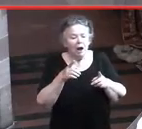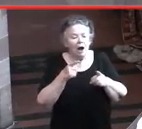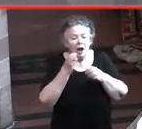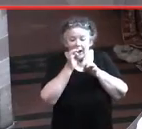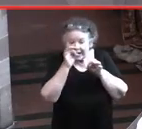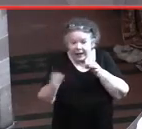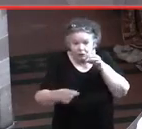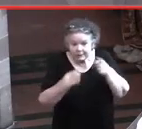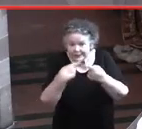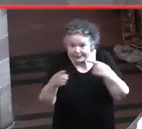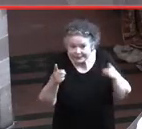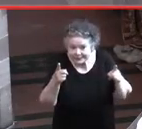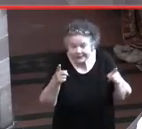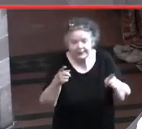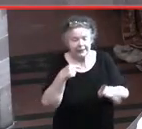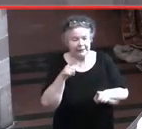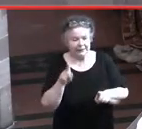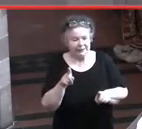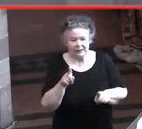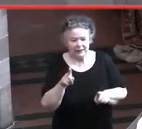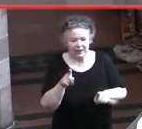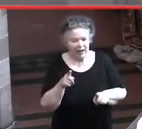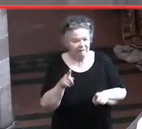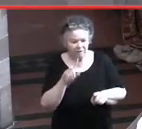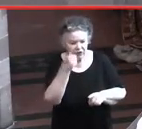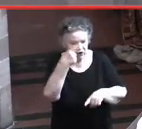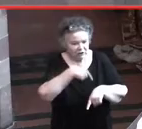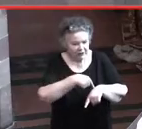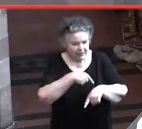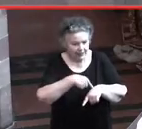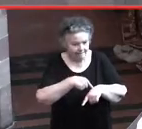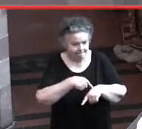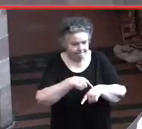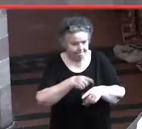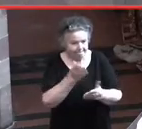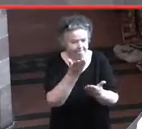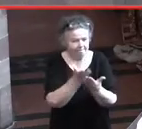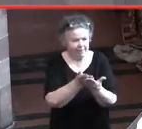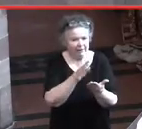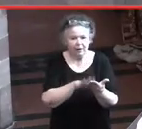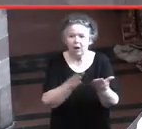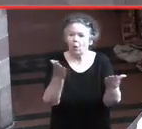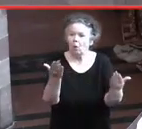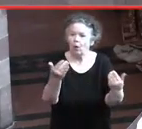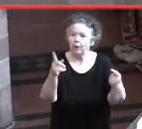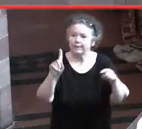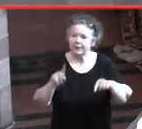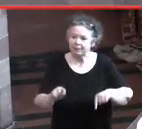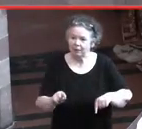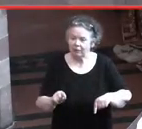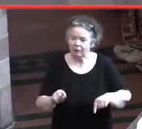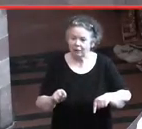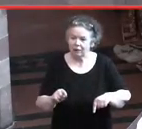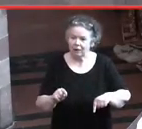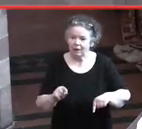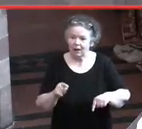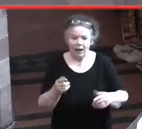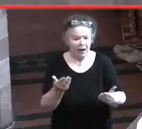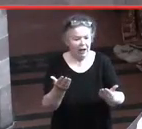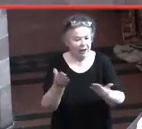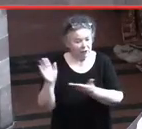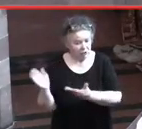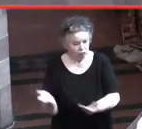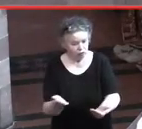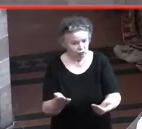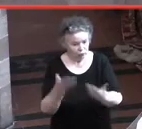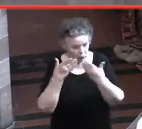someone else to do. She stood at the lectern, welcomed the congregation, and introduced the